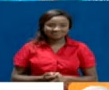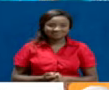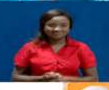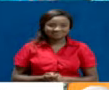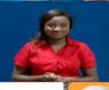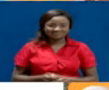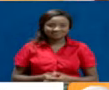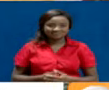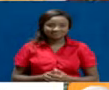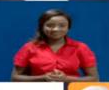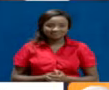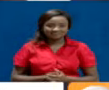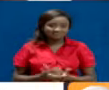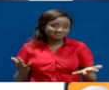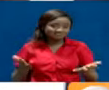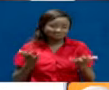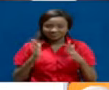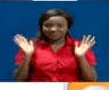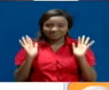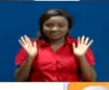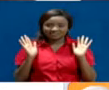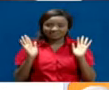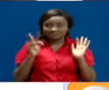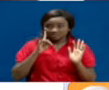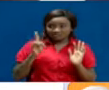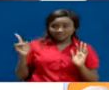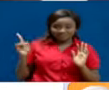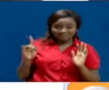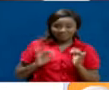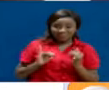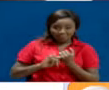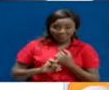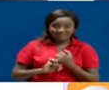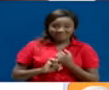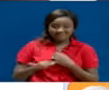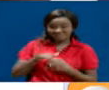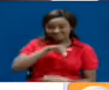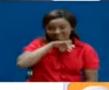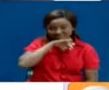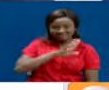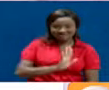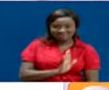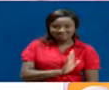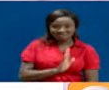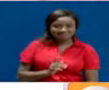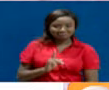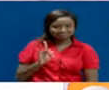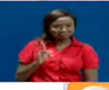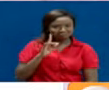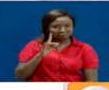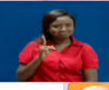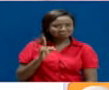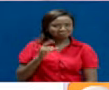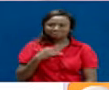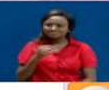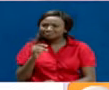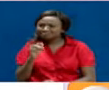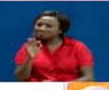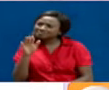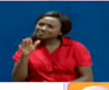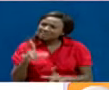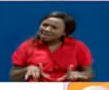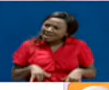And that's what it is. The heart of a wife to one of the most powerful men in Kenya is one that piques at my curiosity.